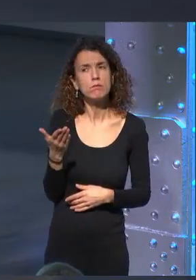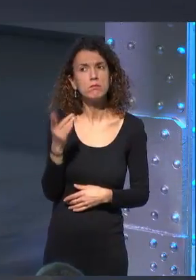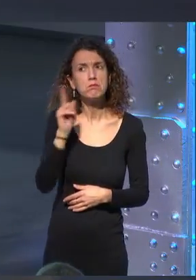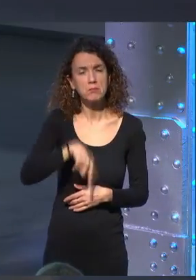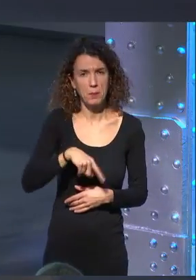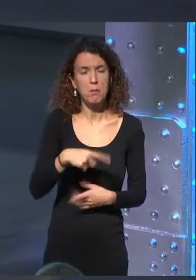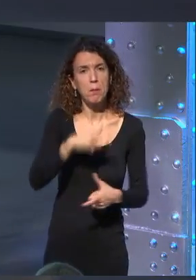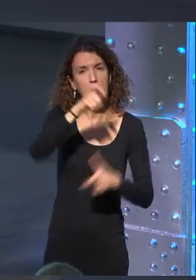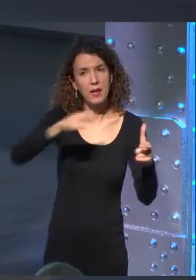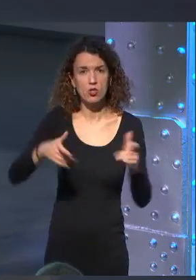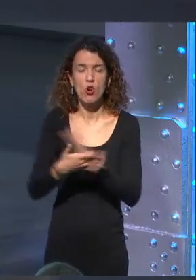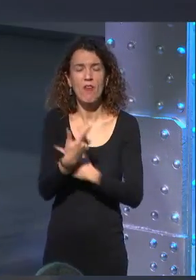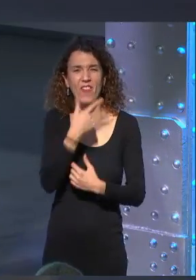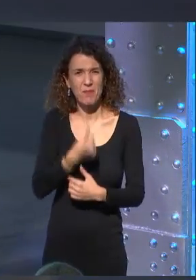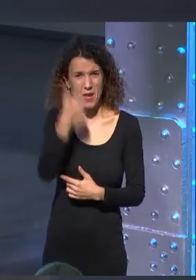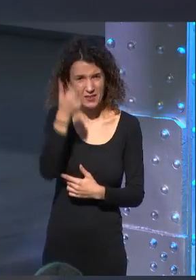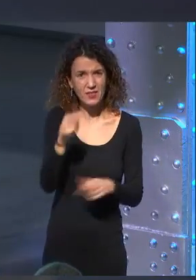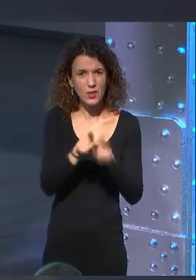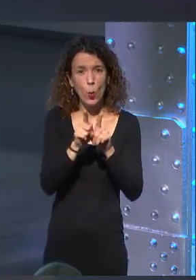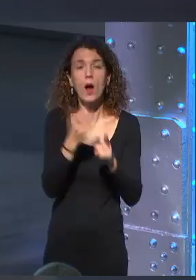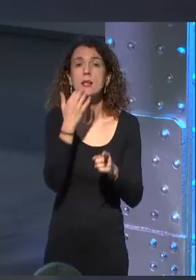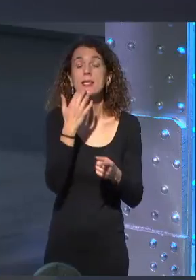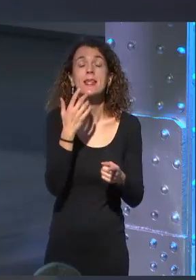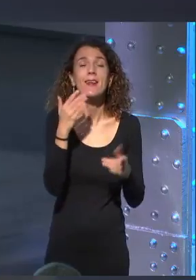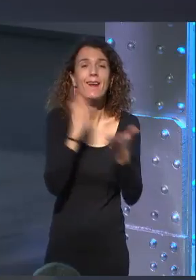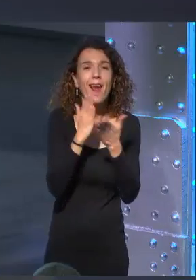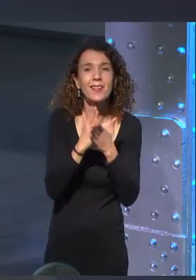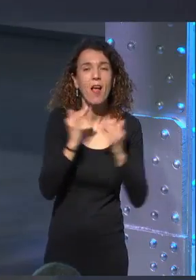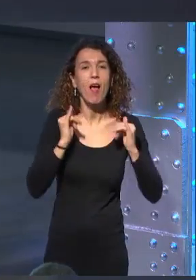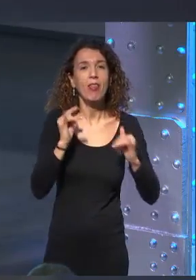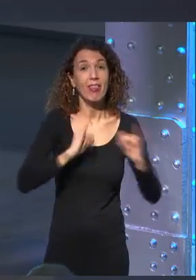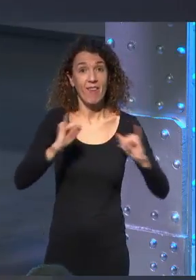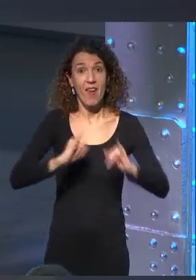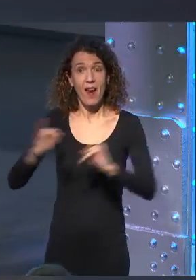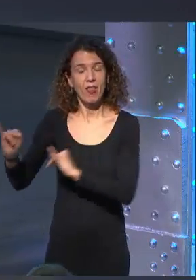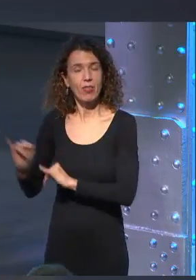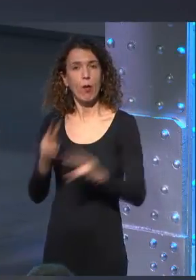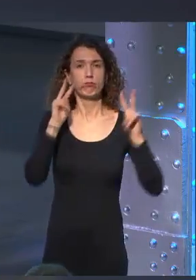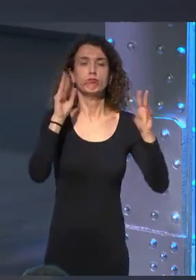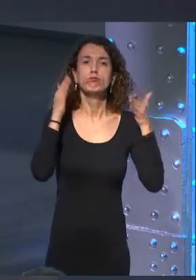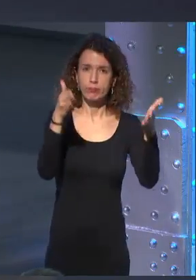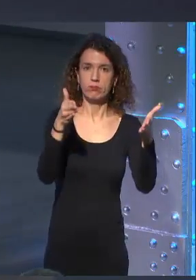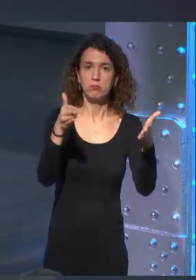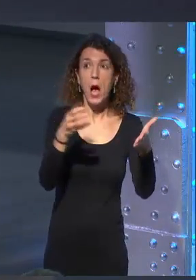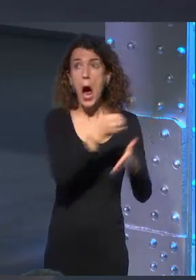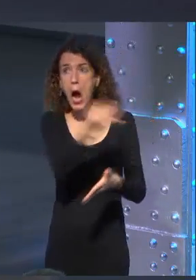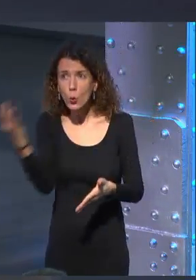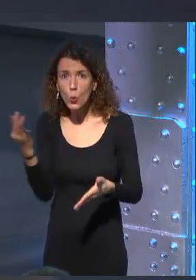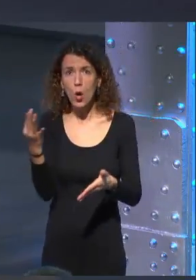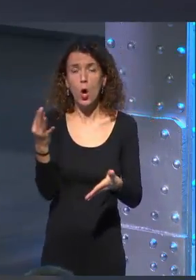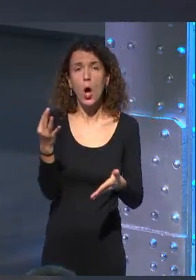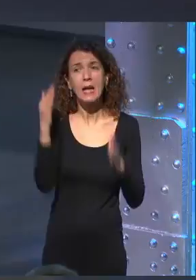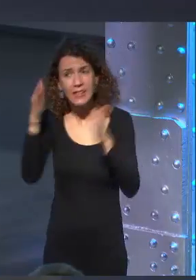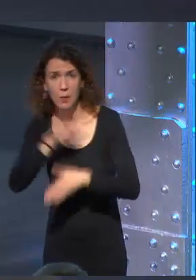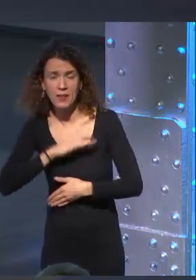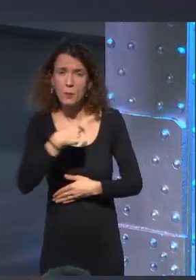outside. I suppose that for people it's easier to pay attention if the